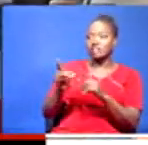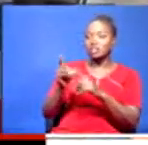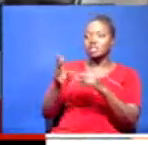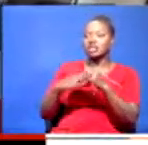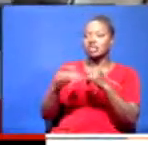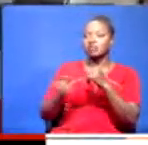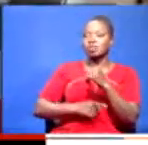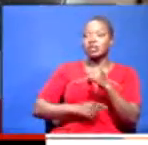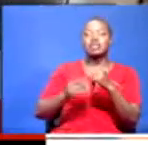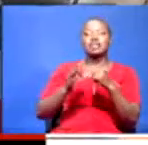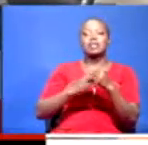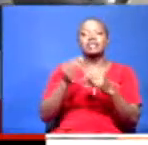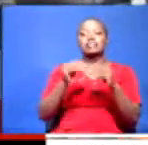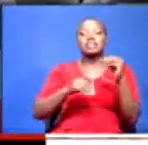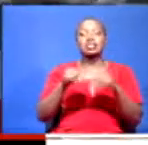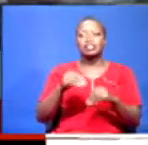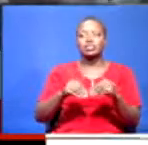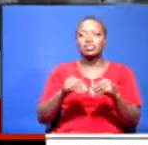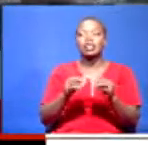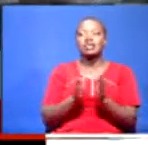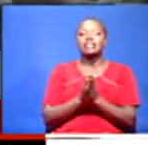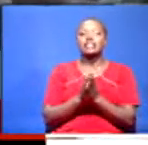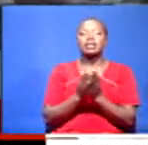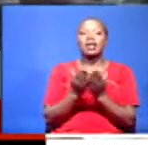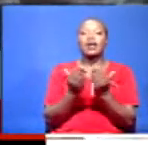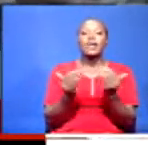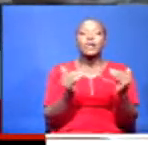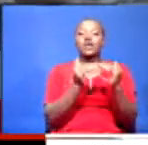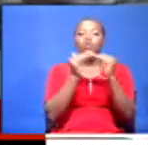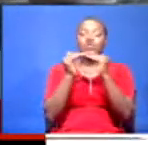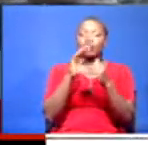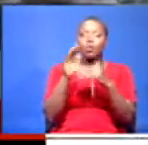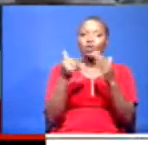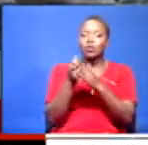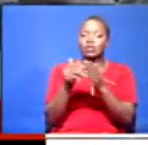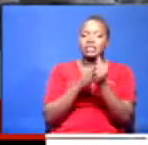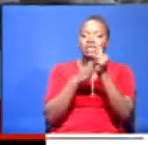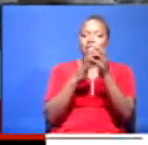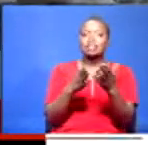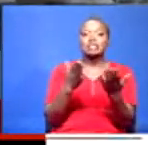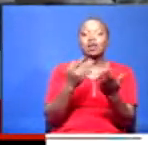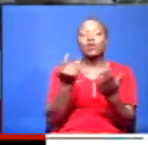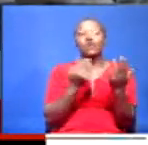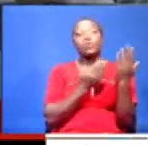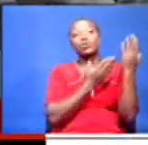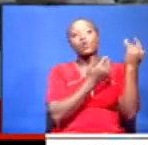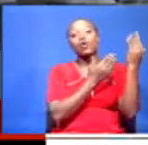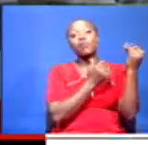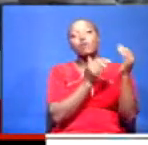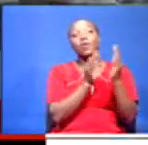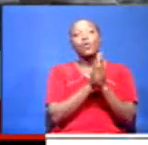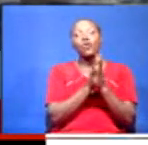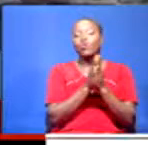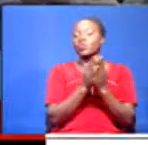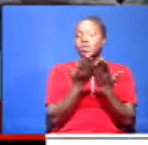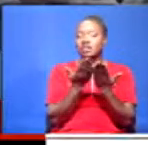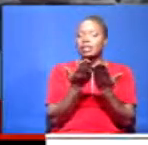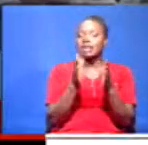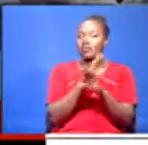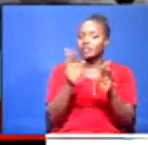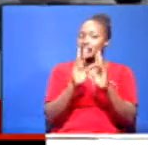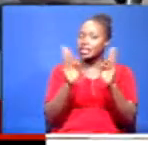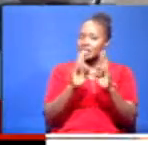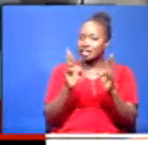general elections, the Usawa Kwa Wote party leader Mwangi wa Iria can now only hope that with the whistle having been blown, his leg will